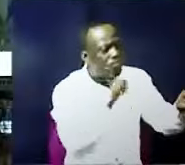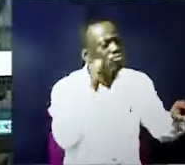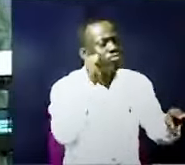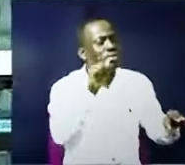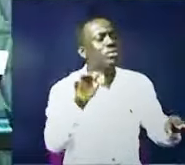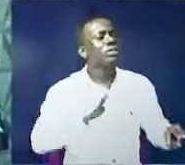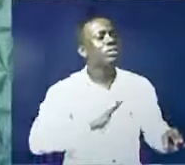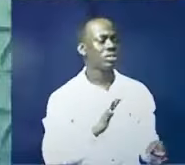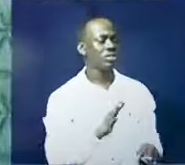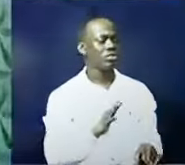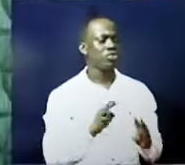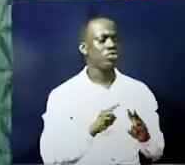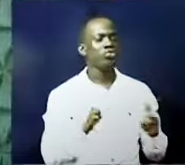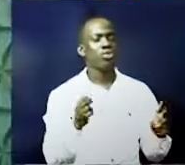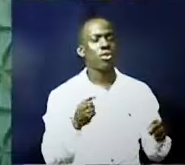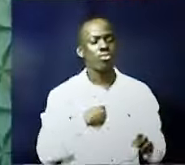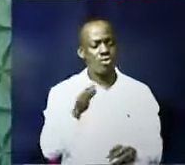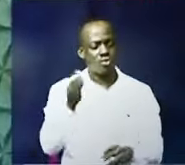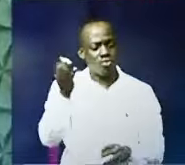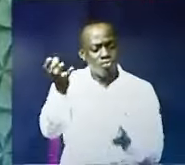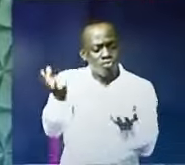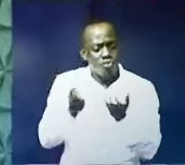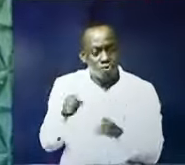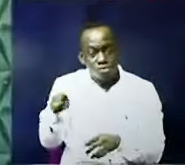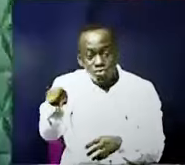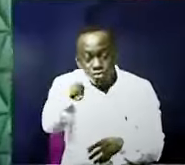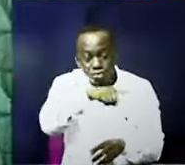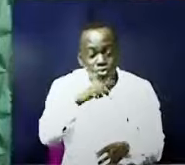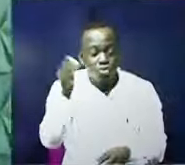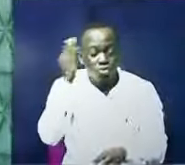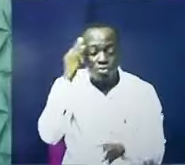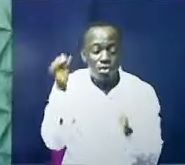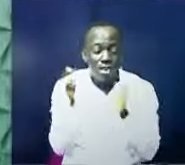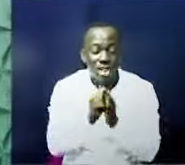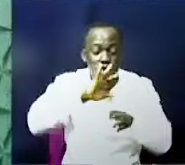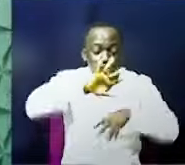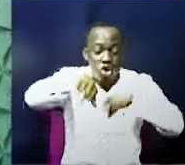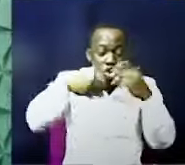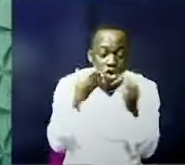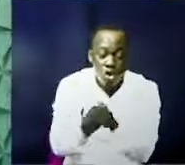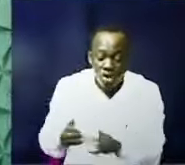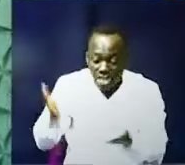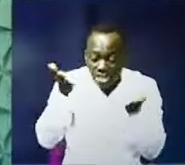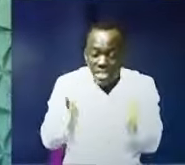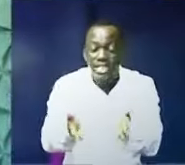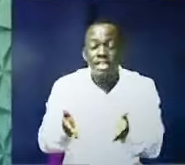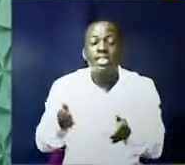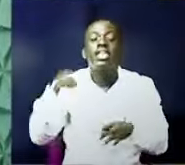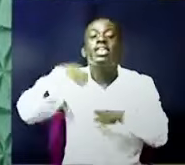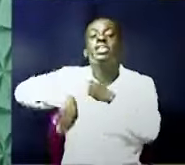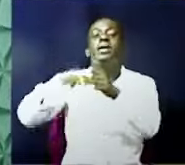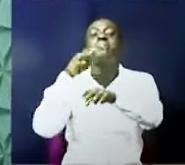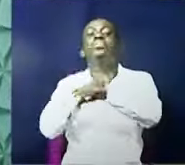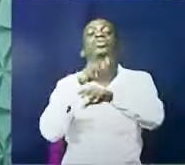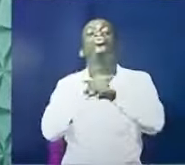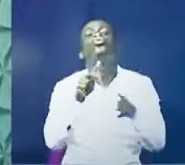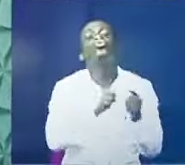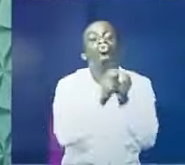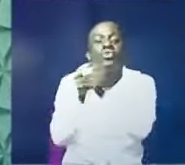I want you to know that we are all in ministry together, and in this unleashing agenda, every one of